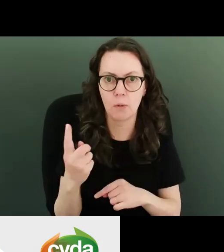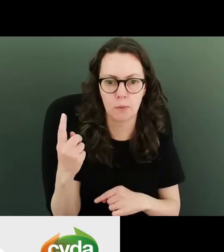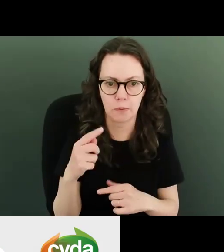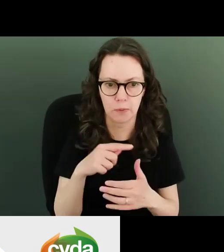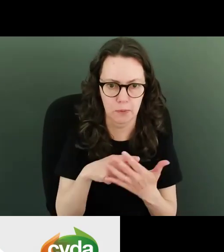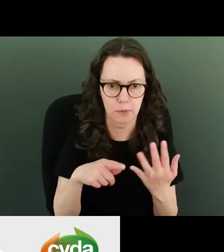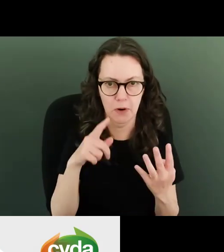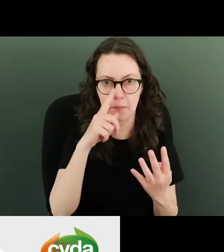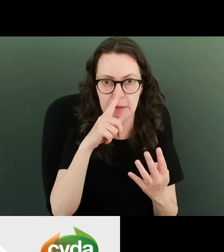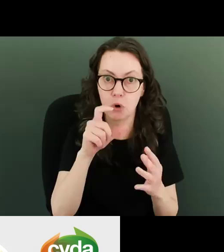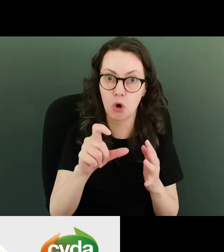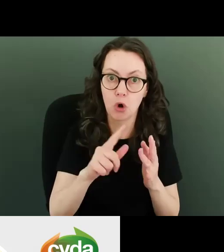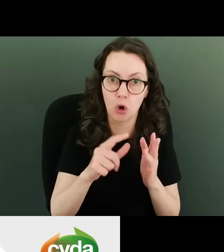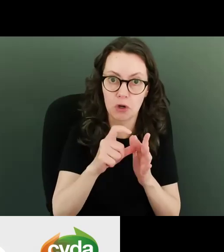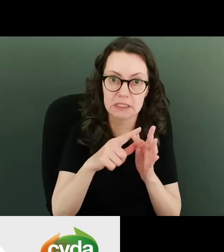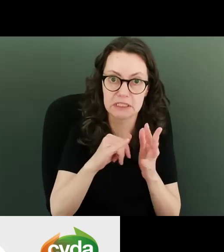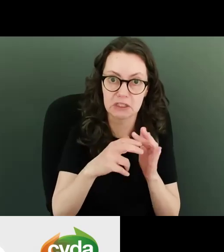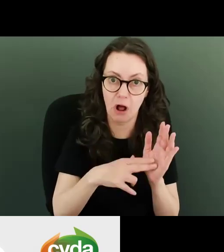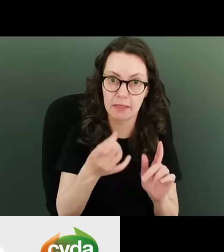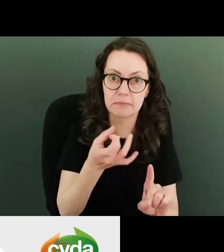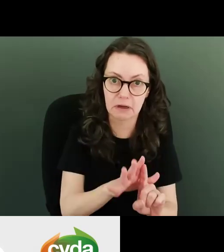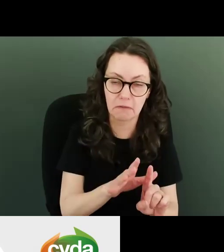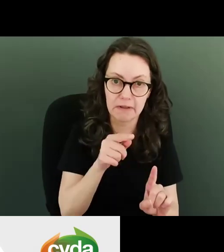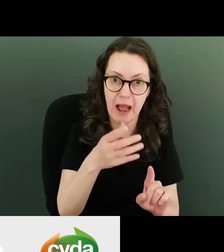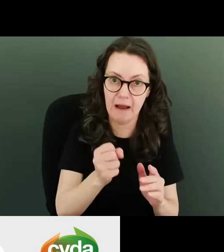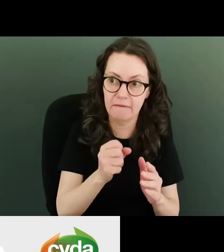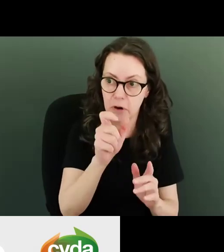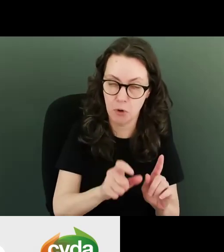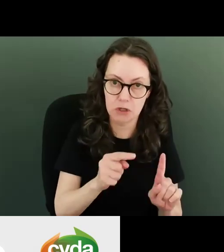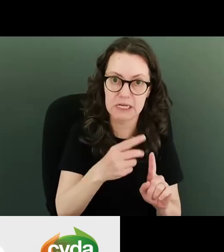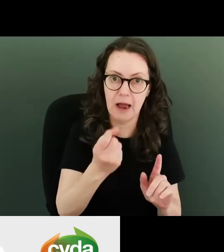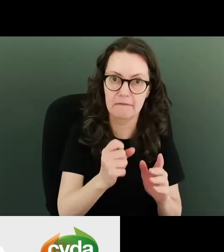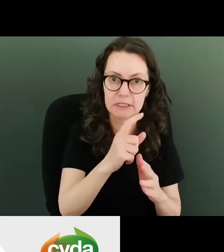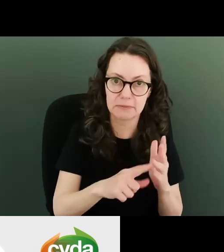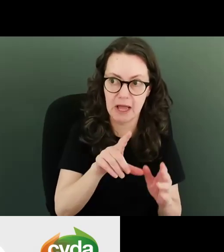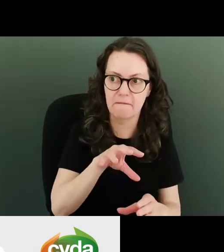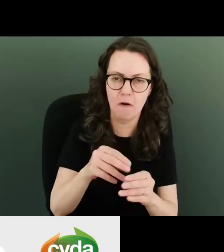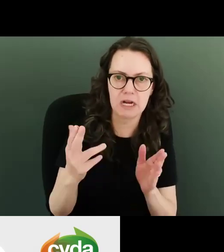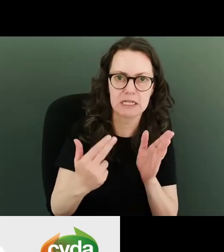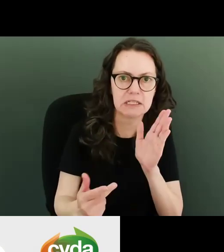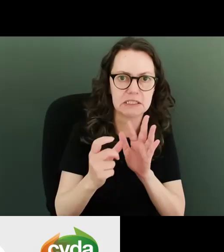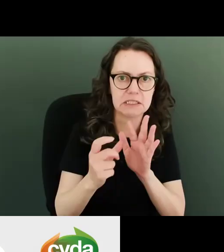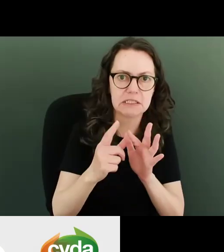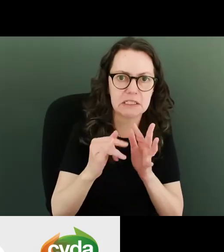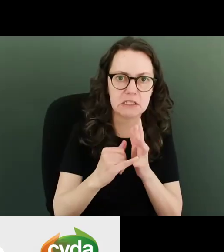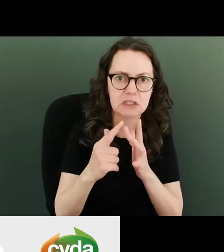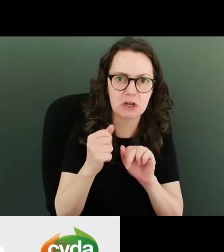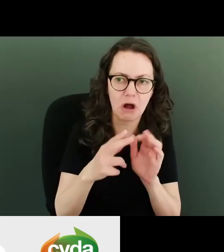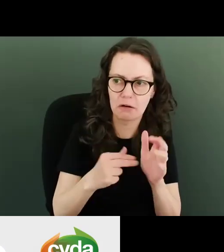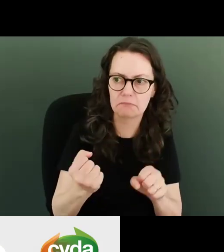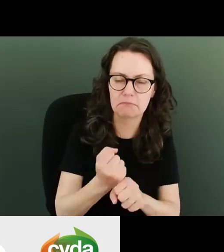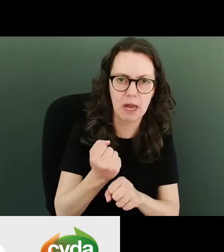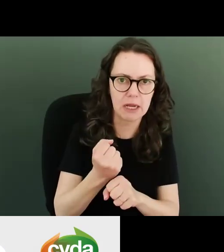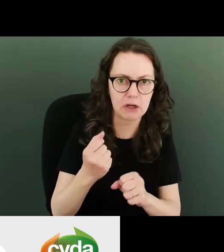a number of co-designers, so young people with disability who are involved in the design of the resources, parents and